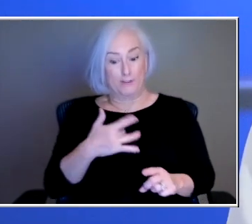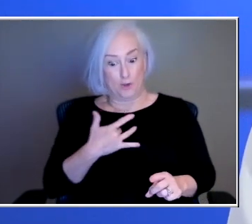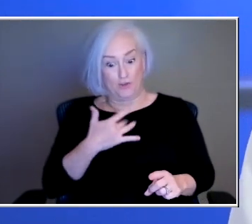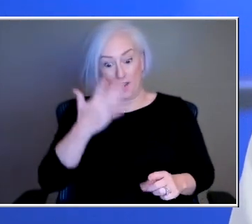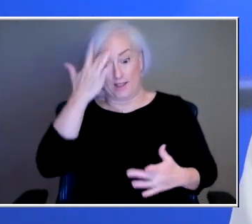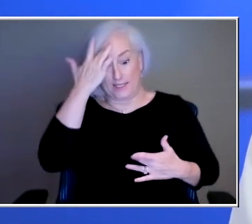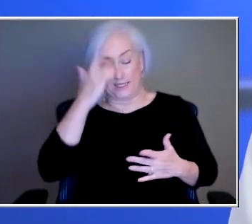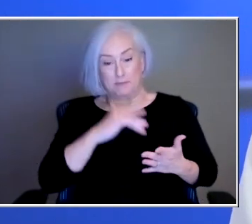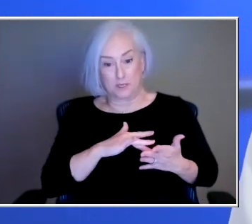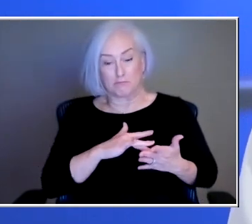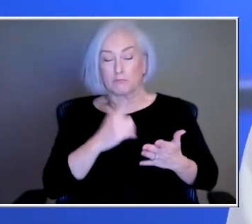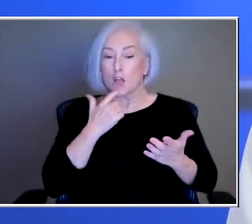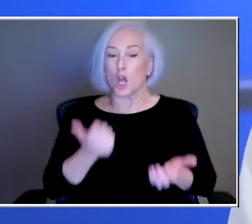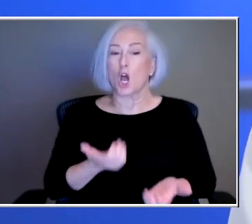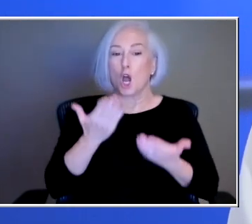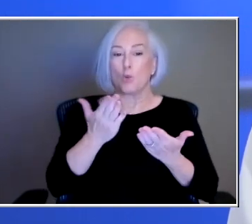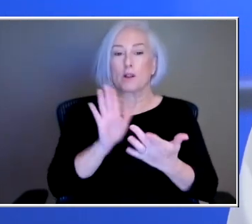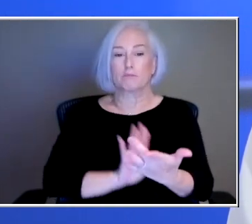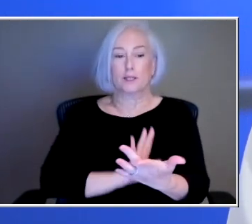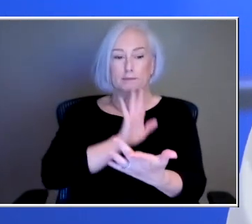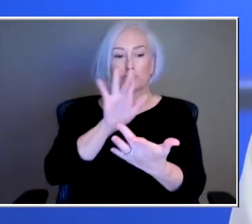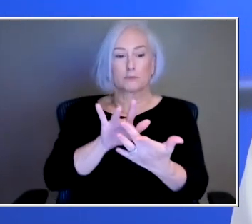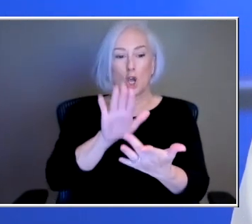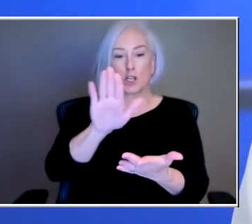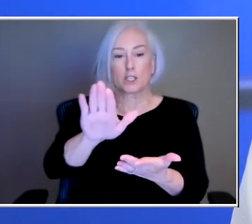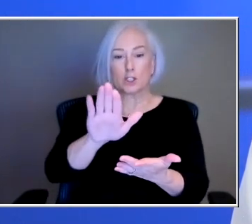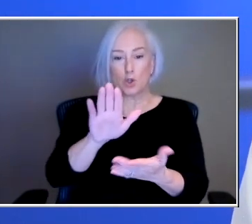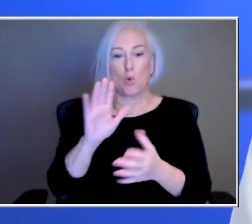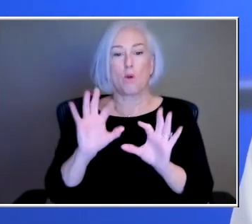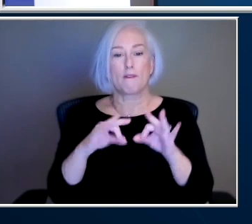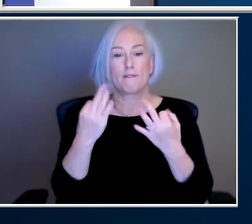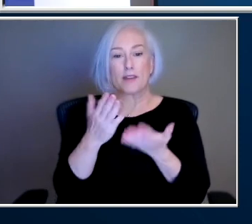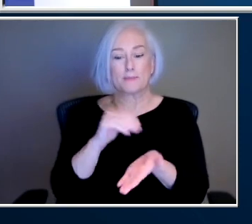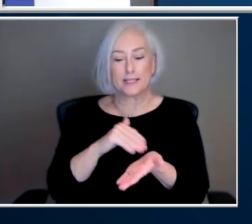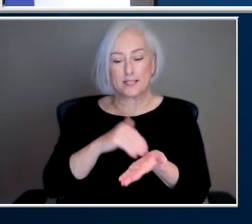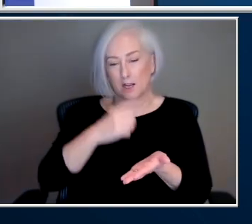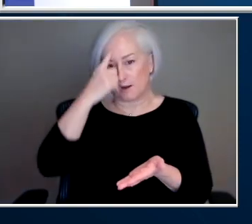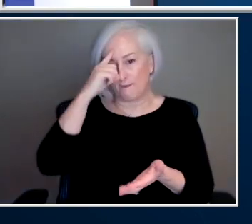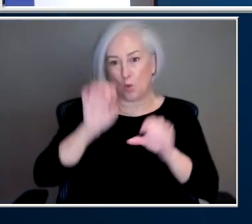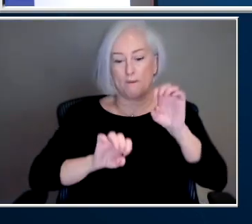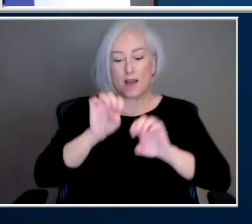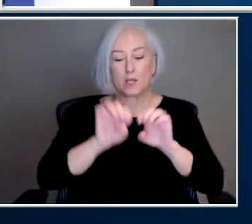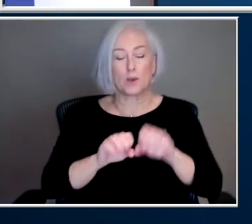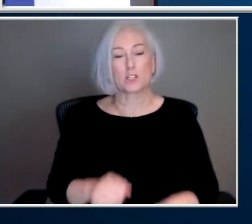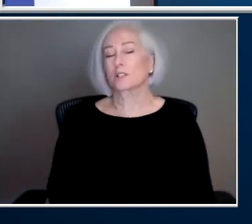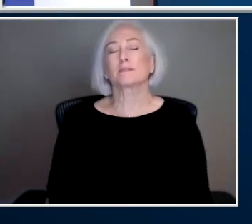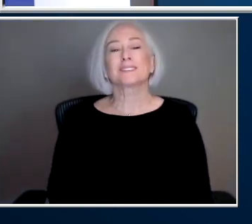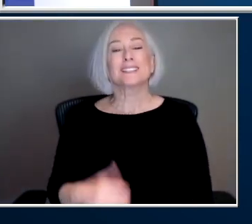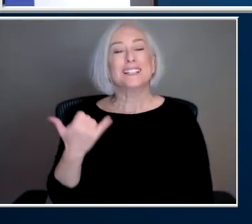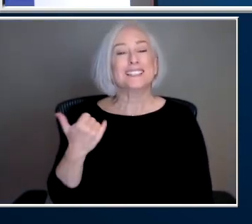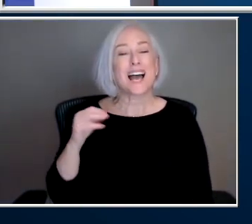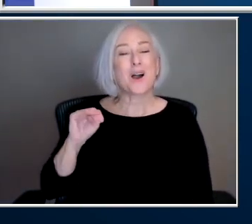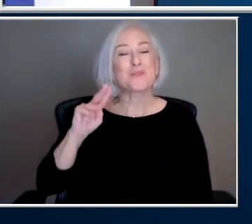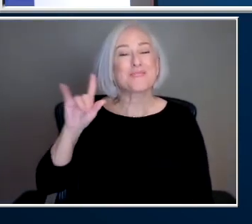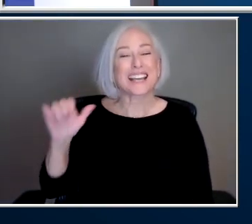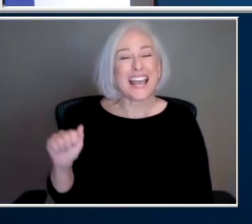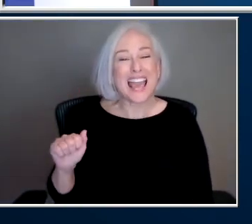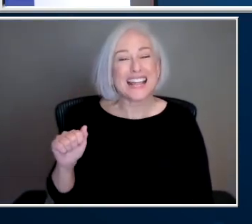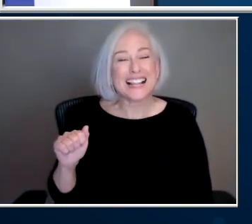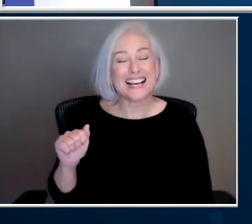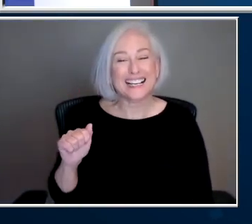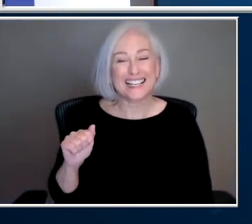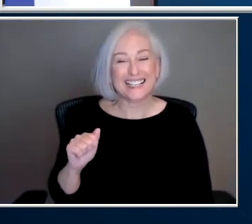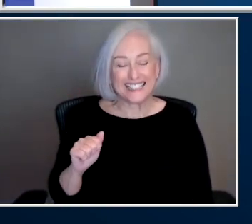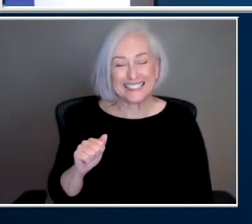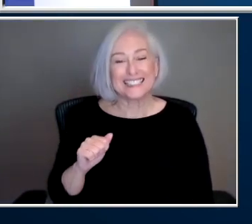recommend reaching out to your primary care doctor and getting evaluated. I want to bring Mikayla back in for today's takeaways. Mikayla,